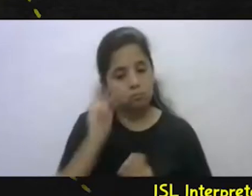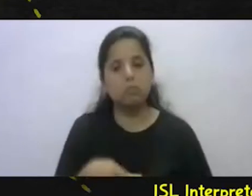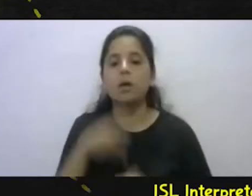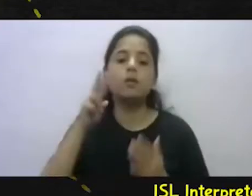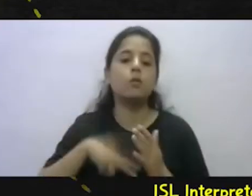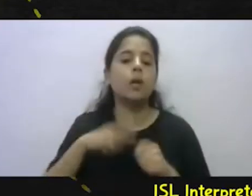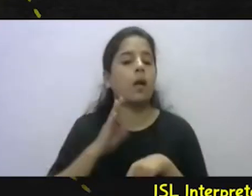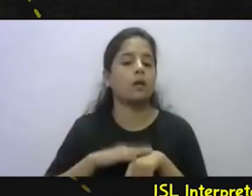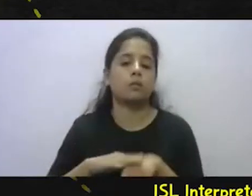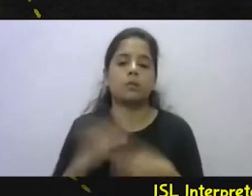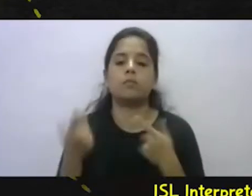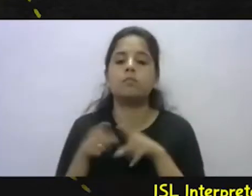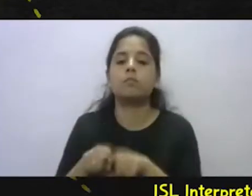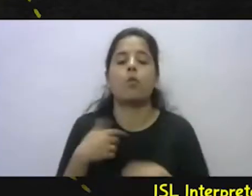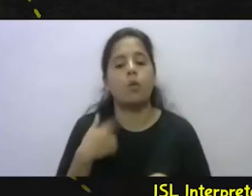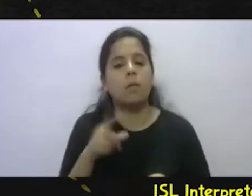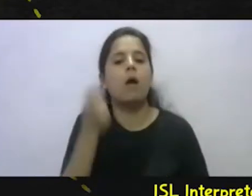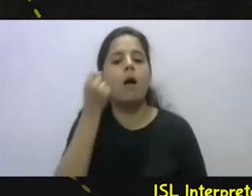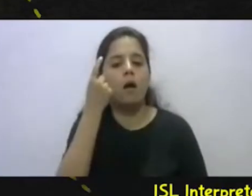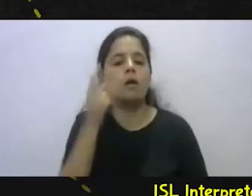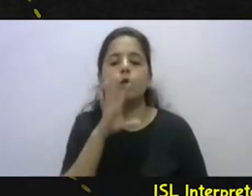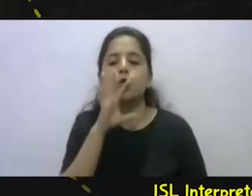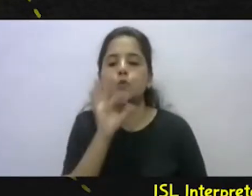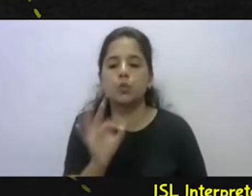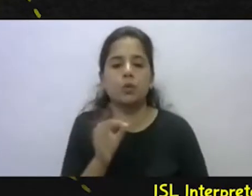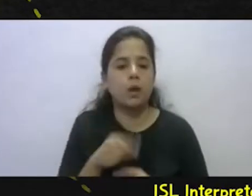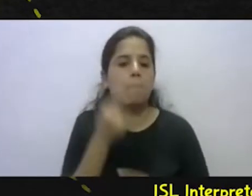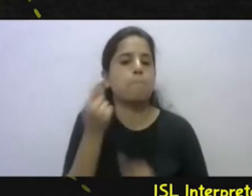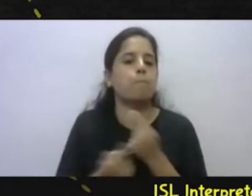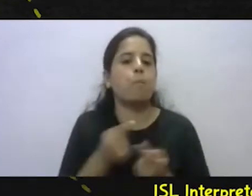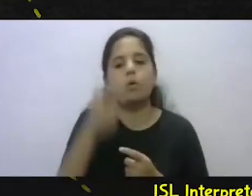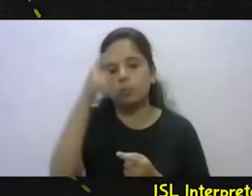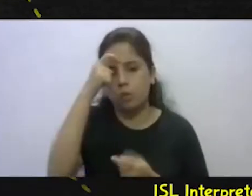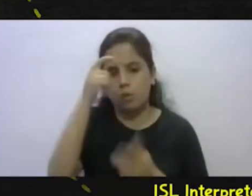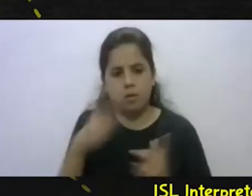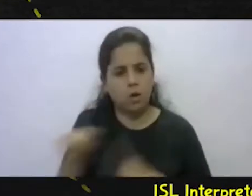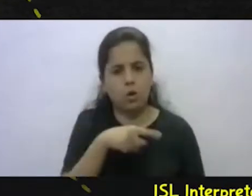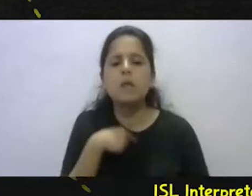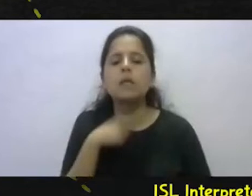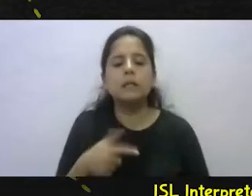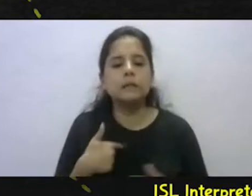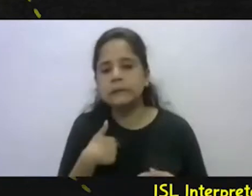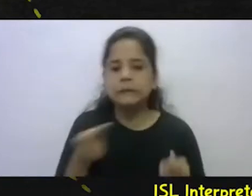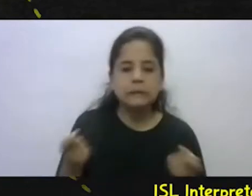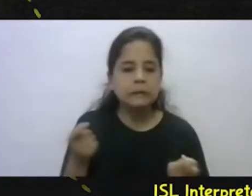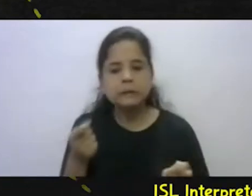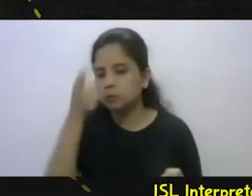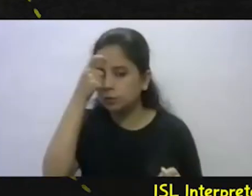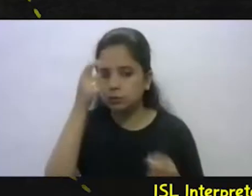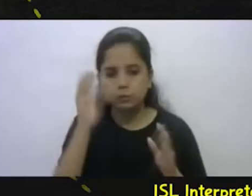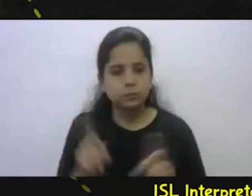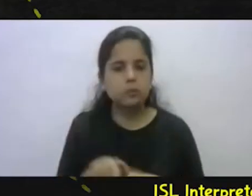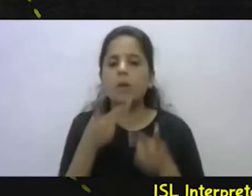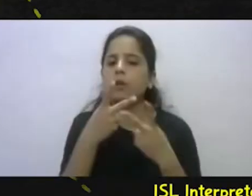experience, and to also making sense of the fact that these are political issues that we are all battling with on